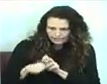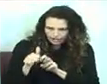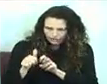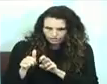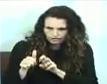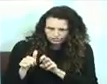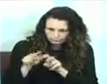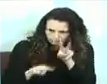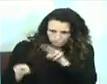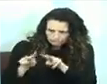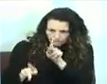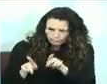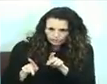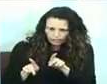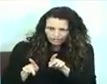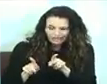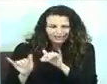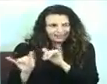your eyes?